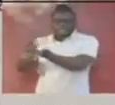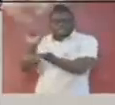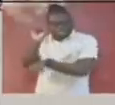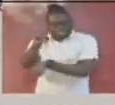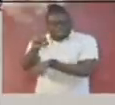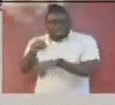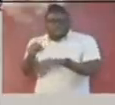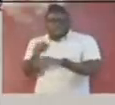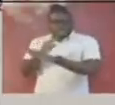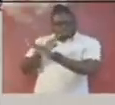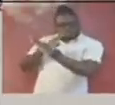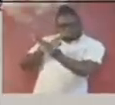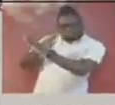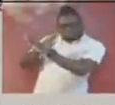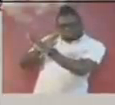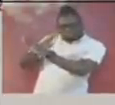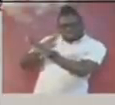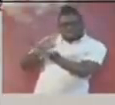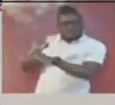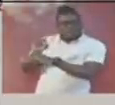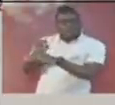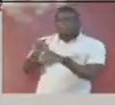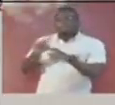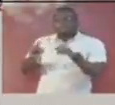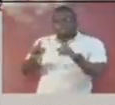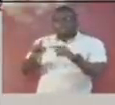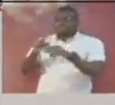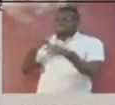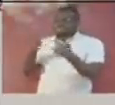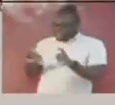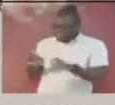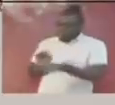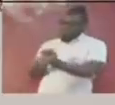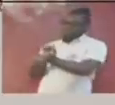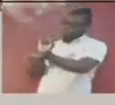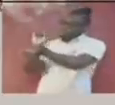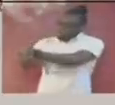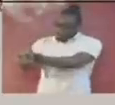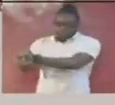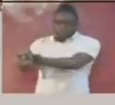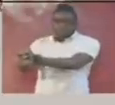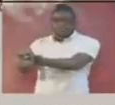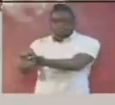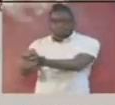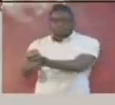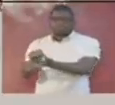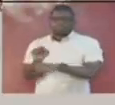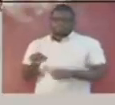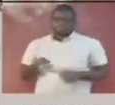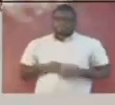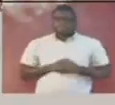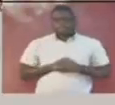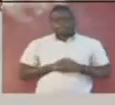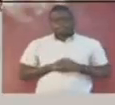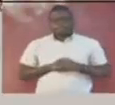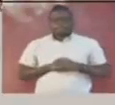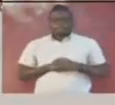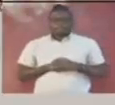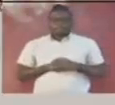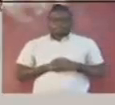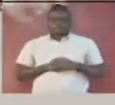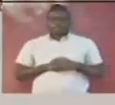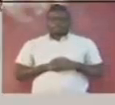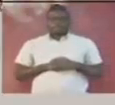your happiness, or get in the way of your success. If we look at them as challenges and we are focused